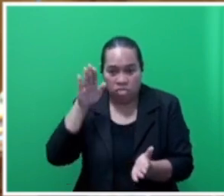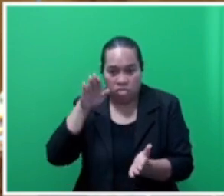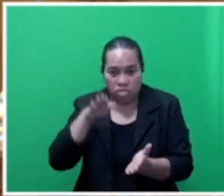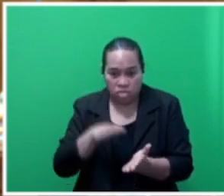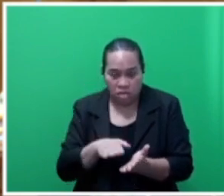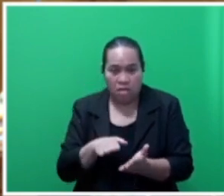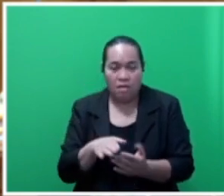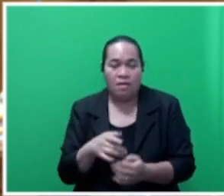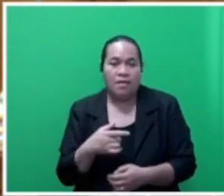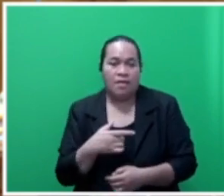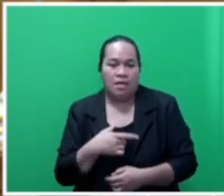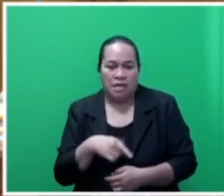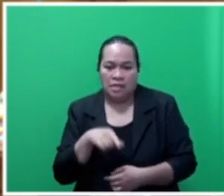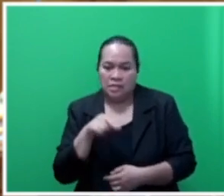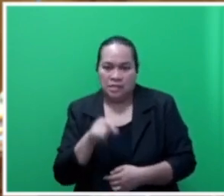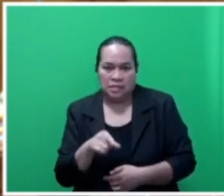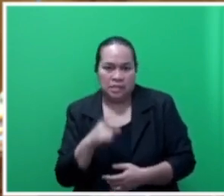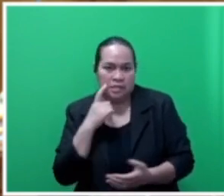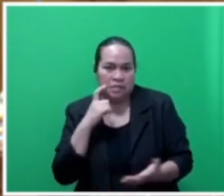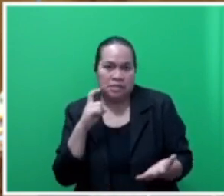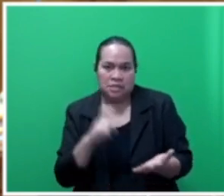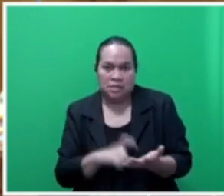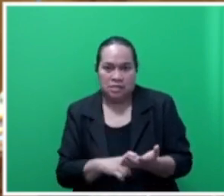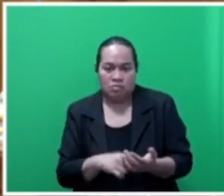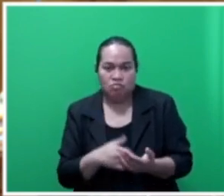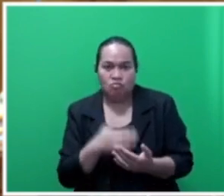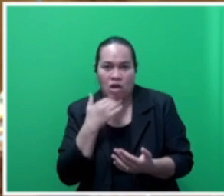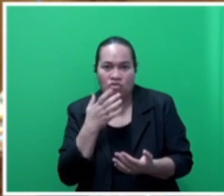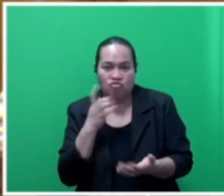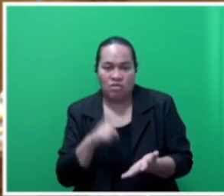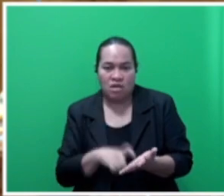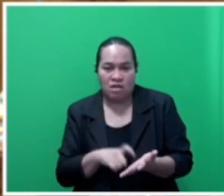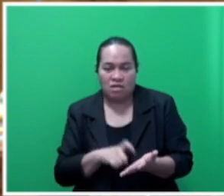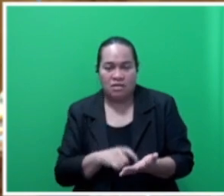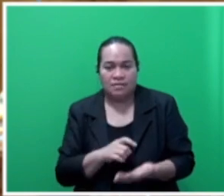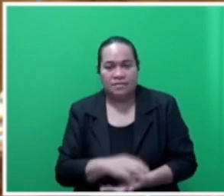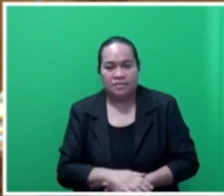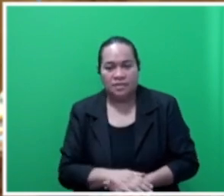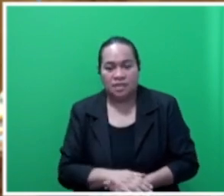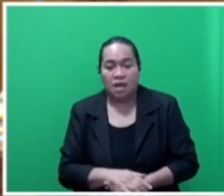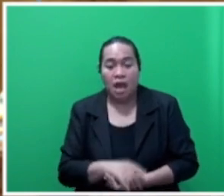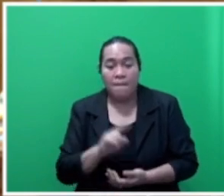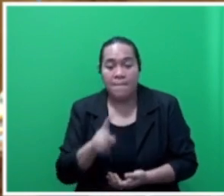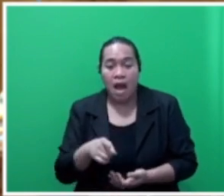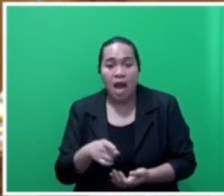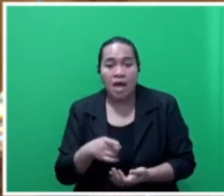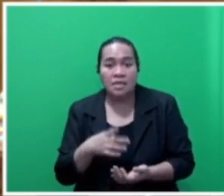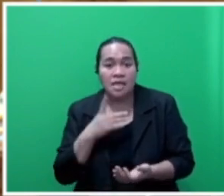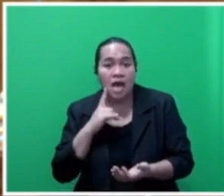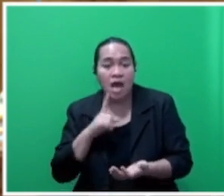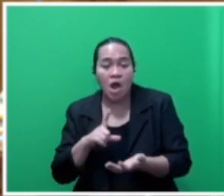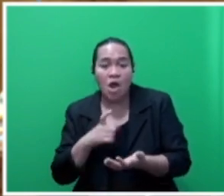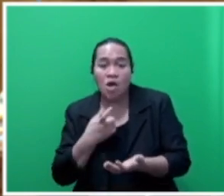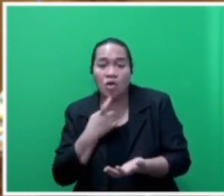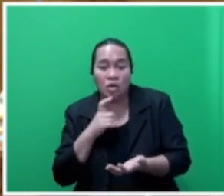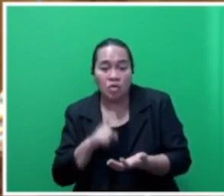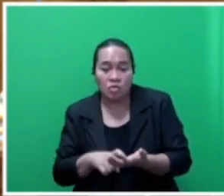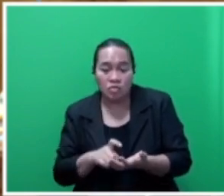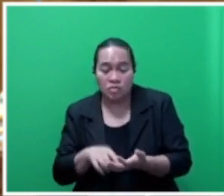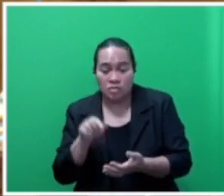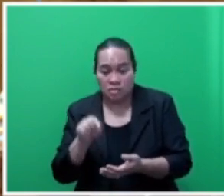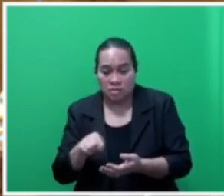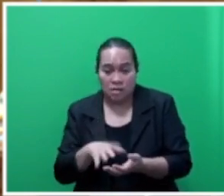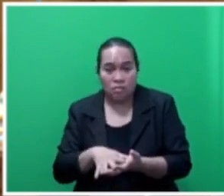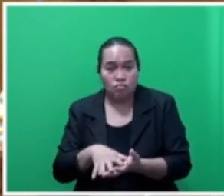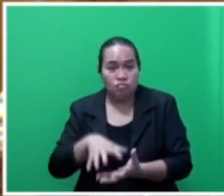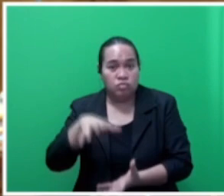sizable fiscal deficits. Sir, it further stated that the public debt increased to 70.8% of GDP